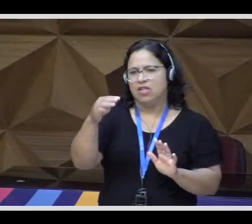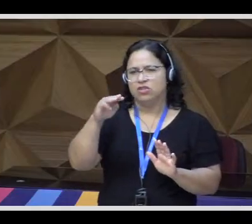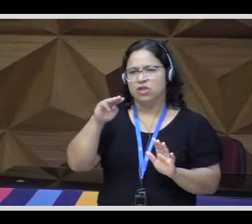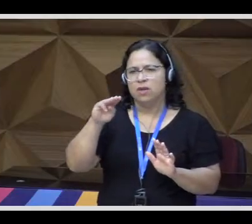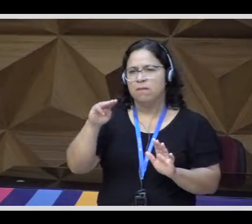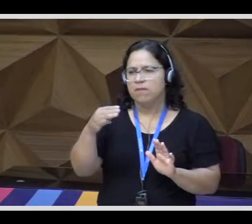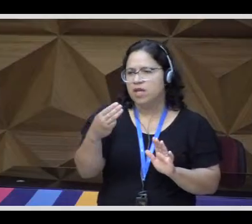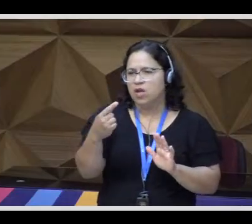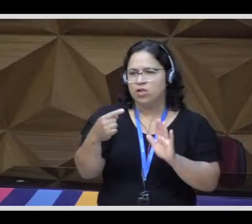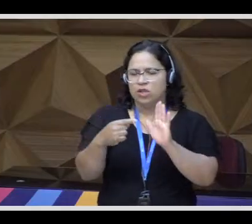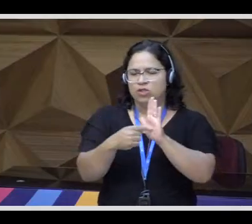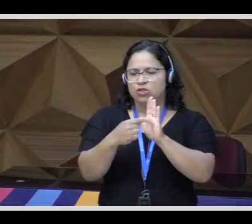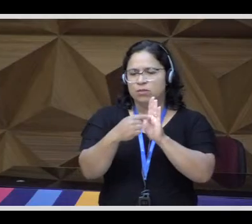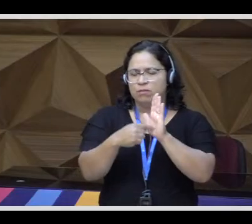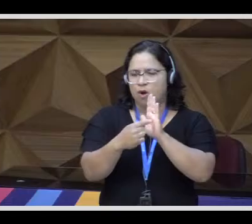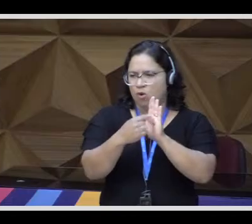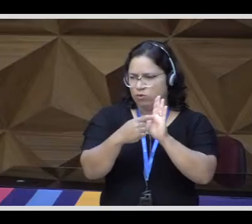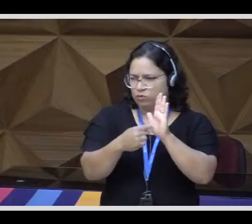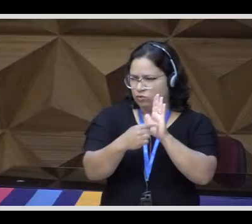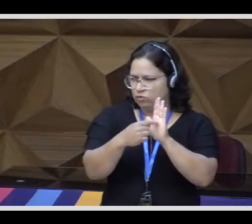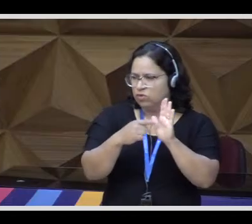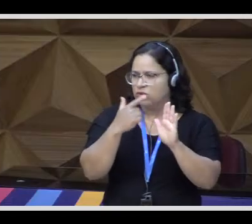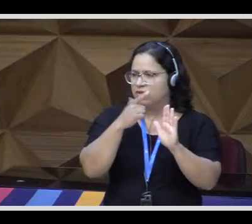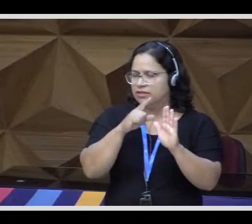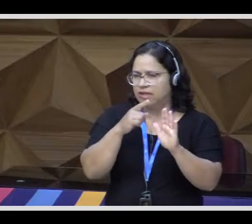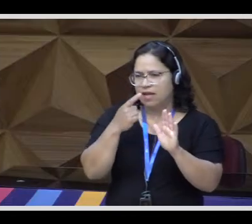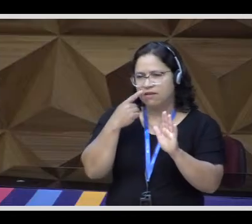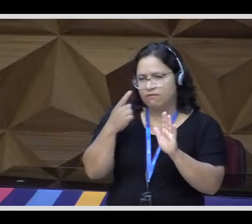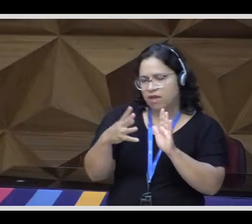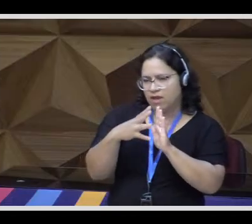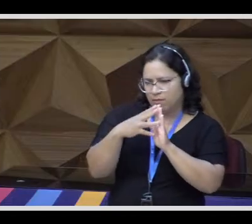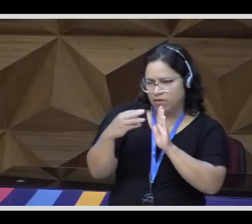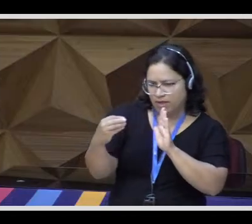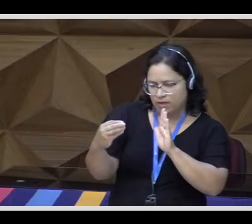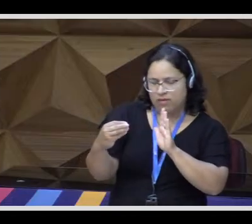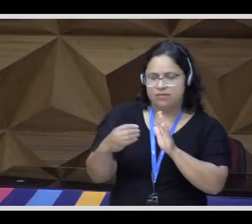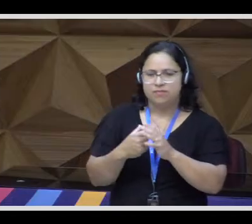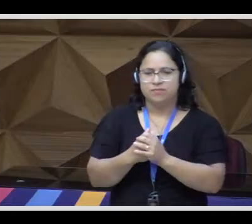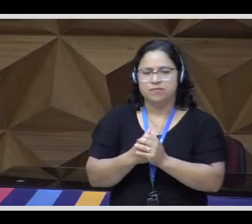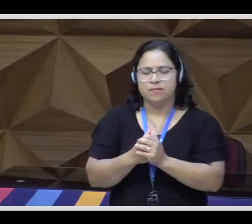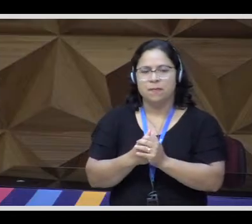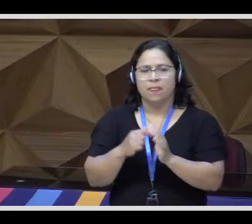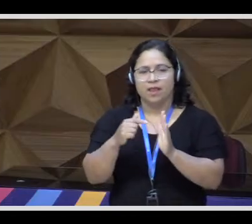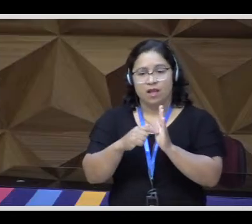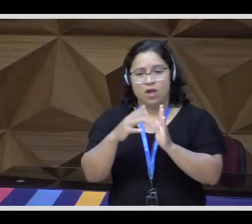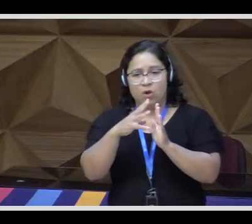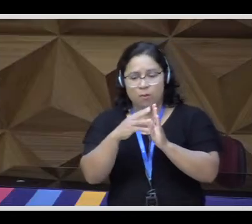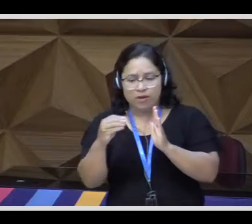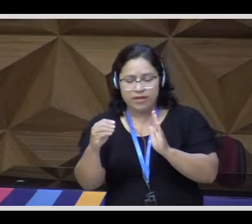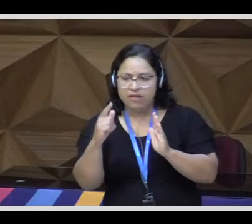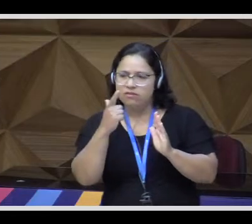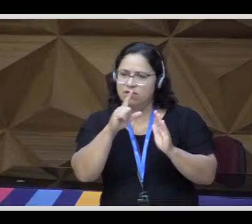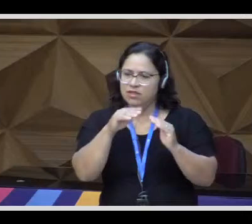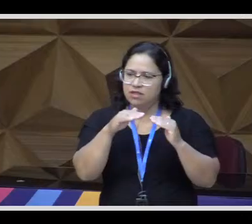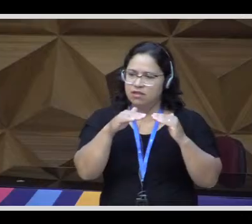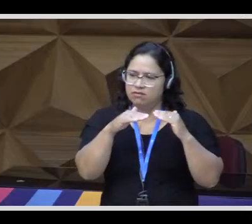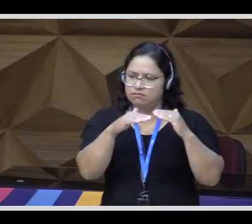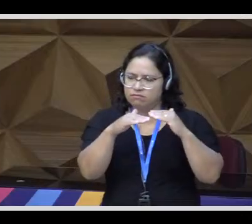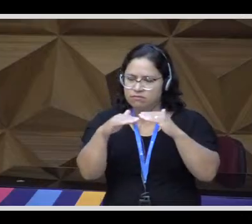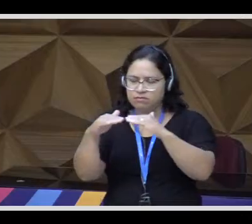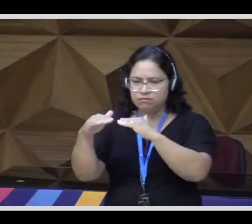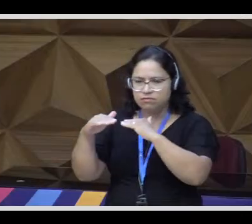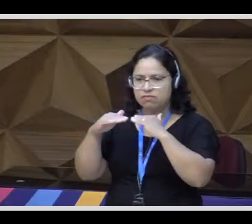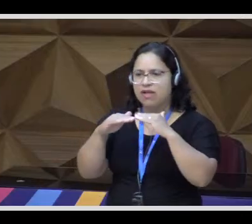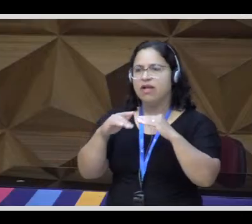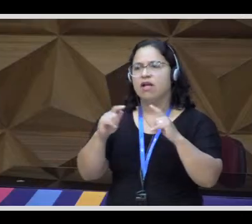run the simulations. But as soon as the model stabilized and it was able to converge to